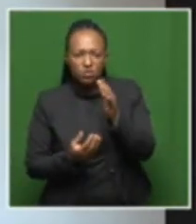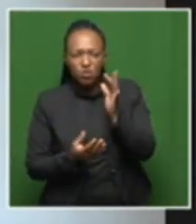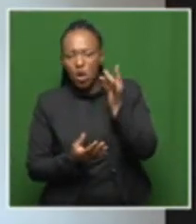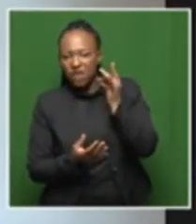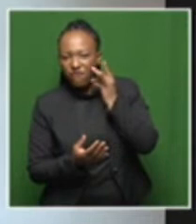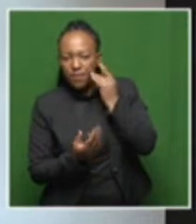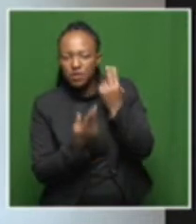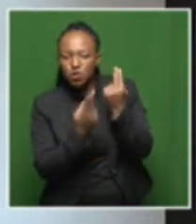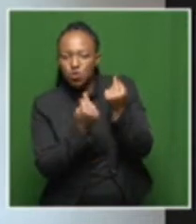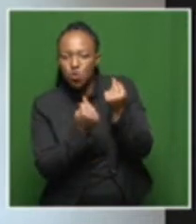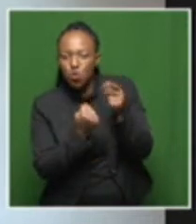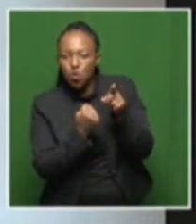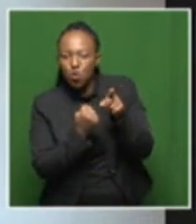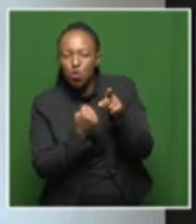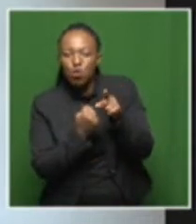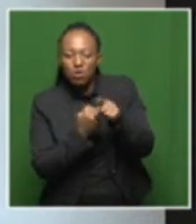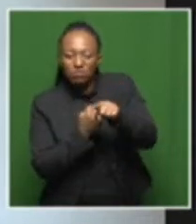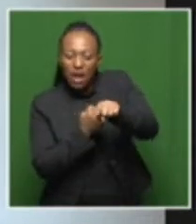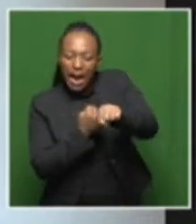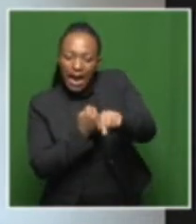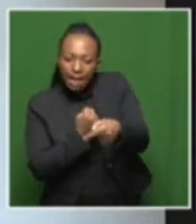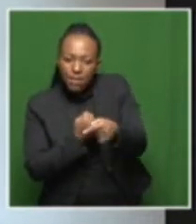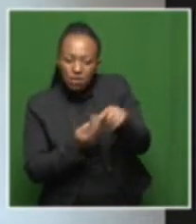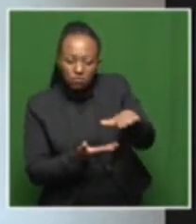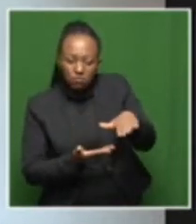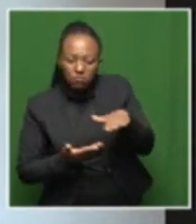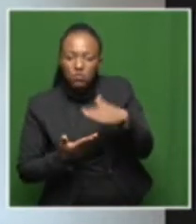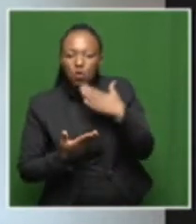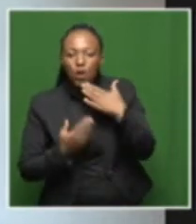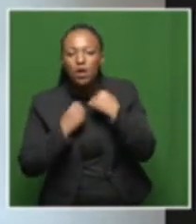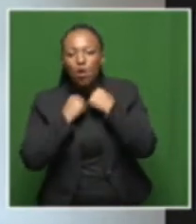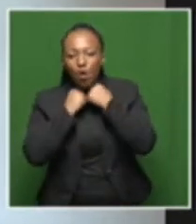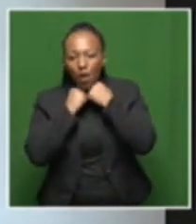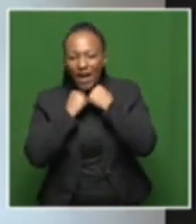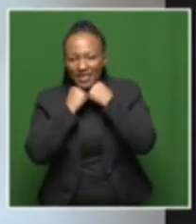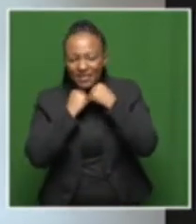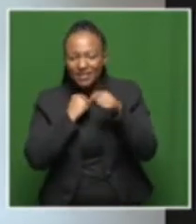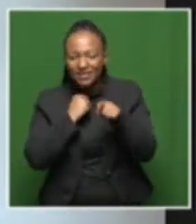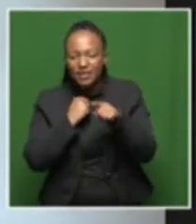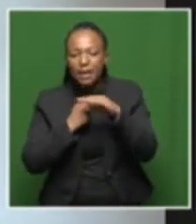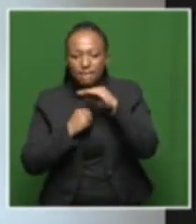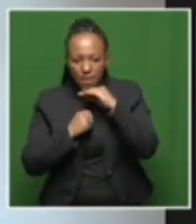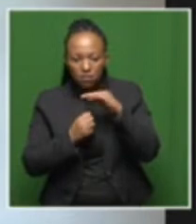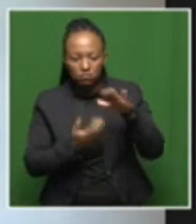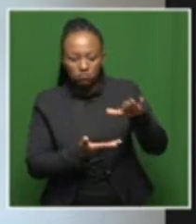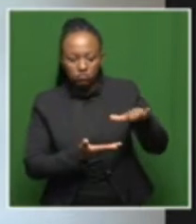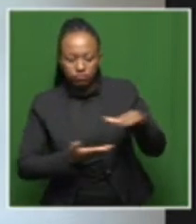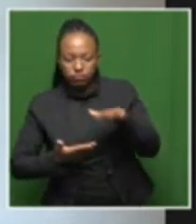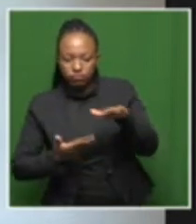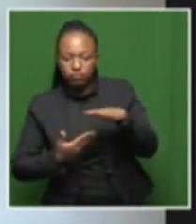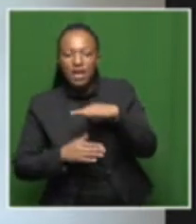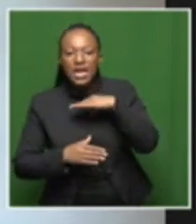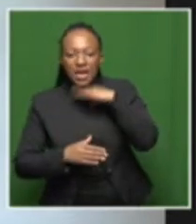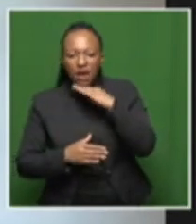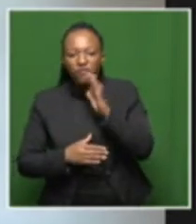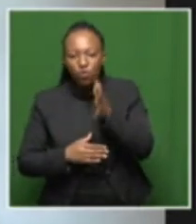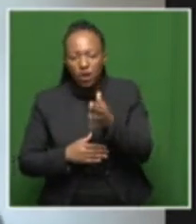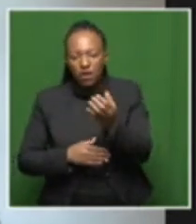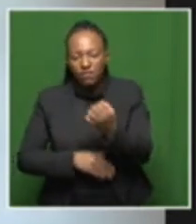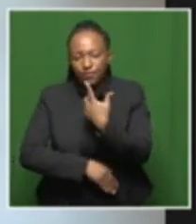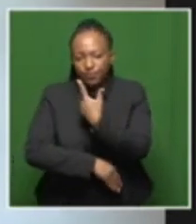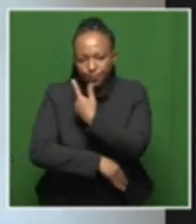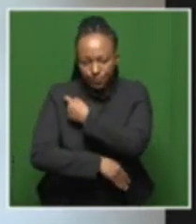about the coming period into August. So we will, that at least gives us vaccine security. For the Johnson &